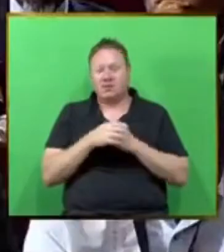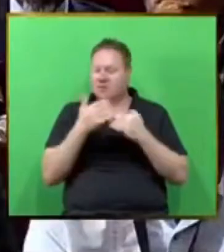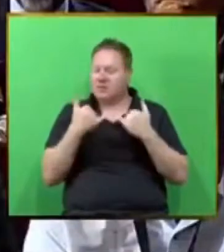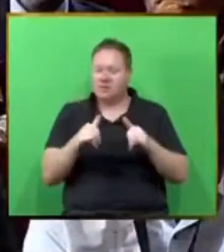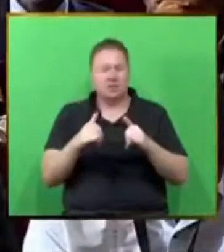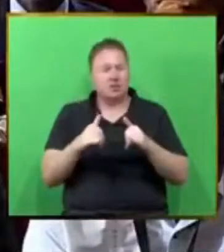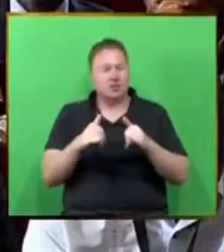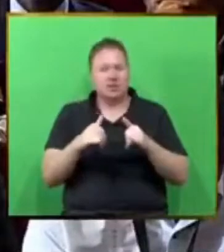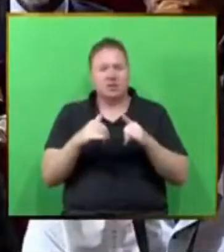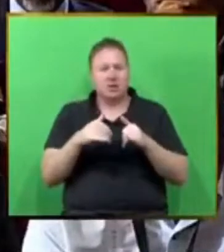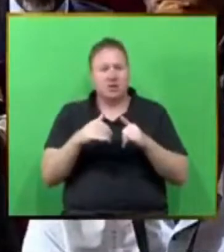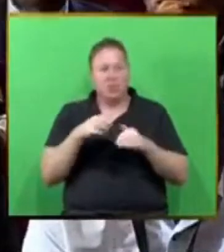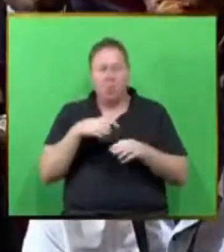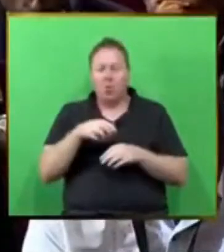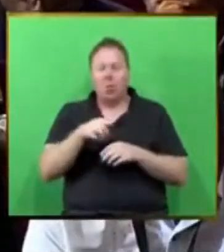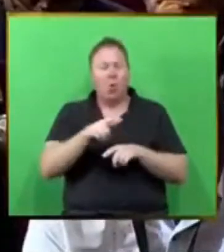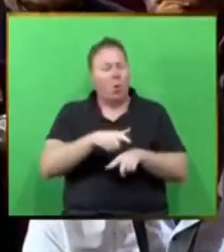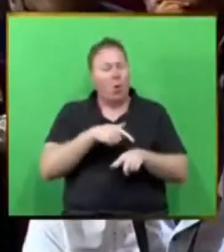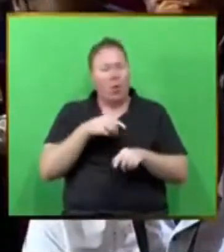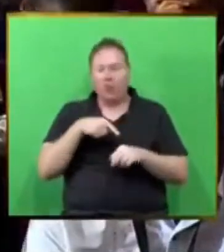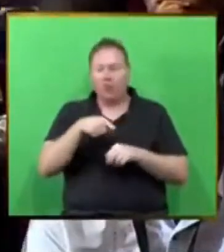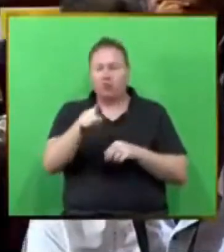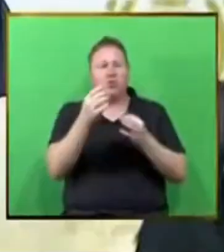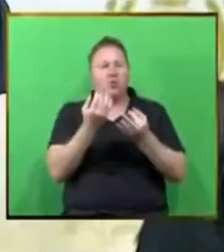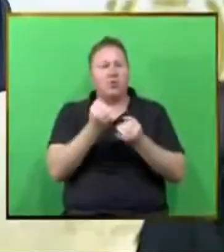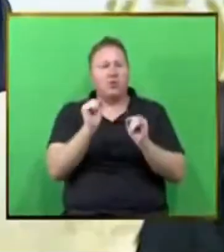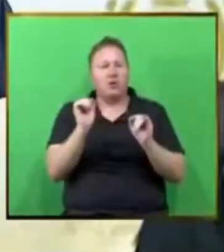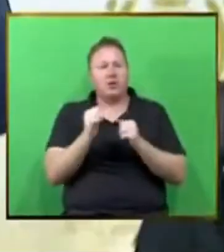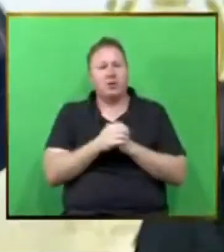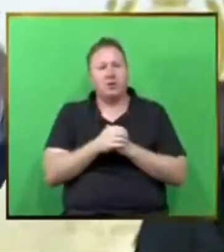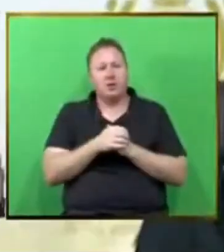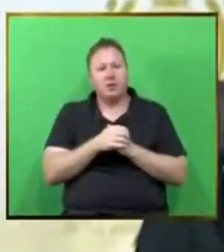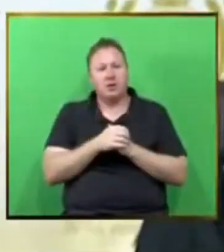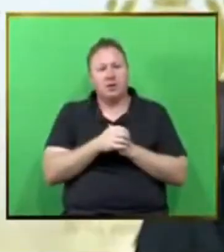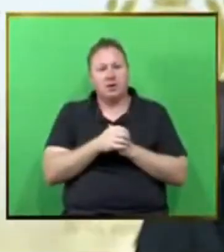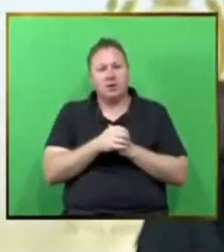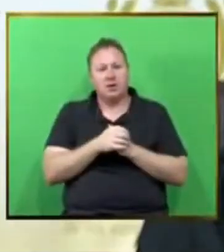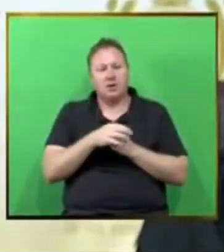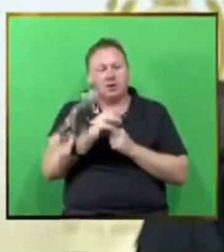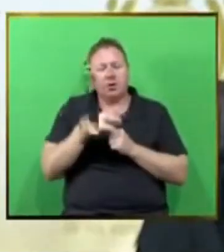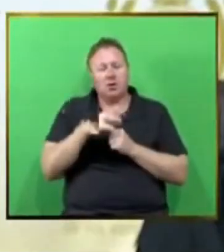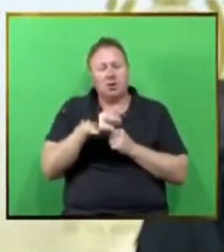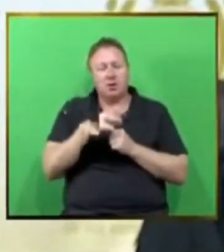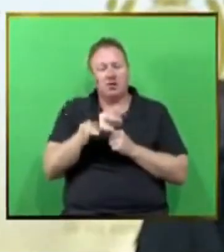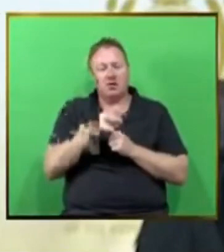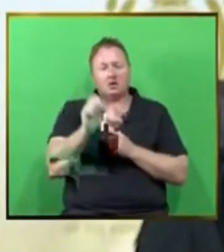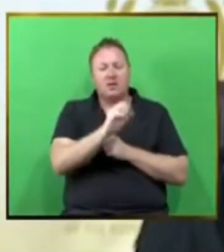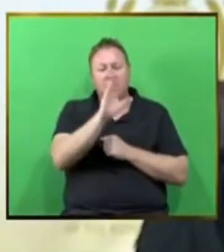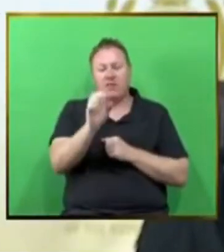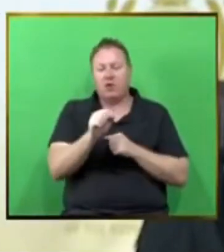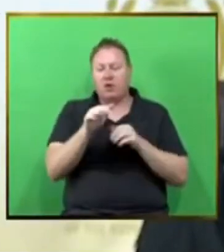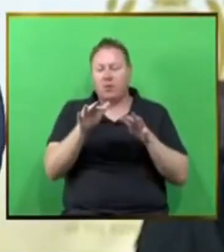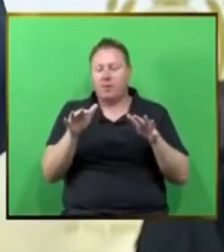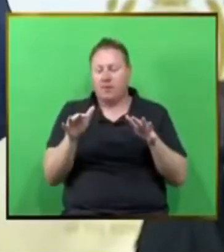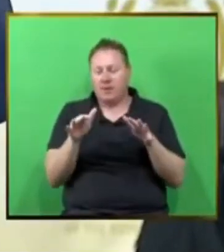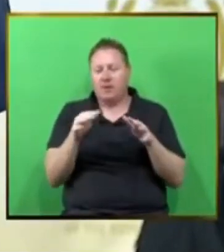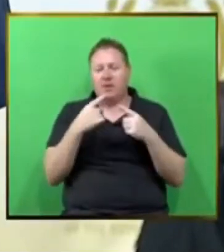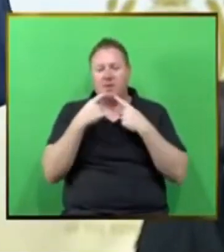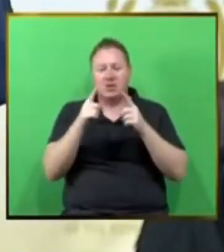Madam Speaker, as I conclude, I want to remind South Africans that the message they should take away from this